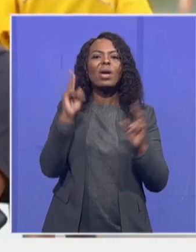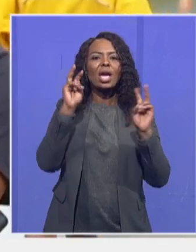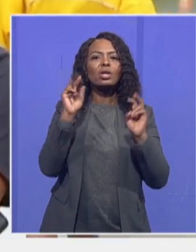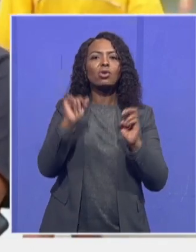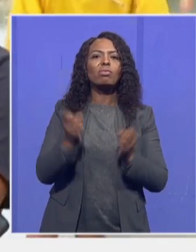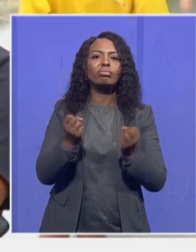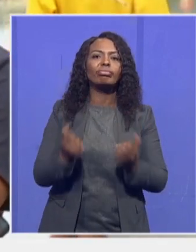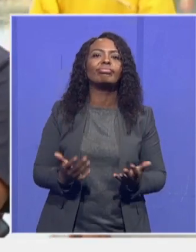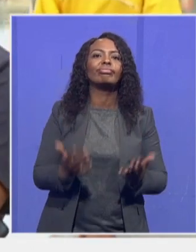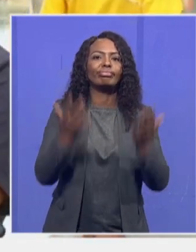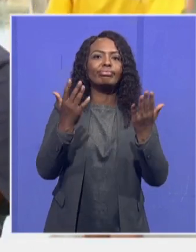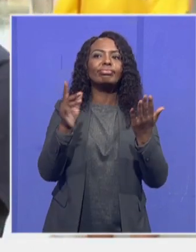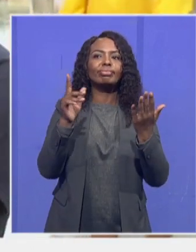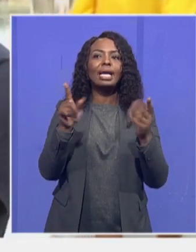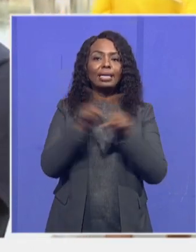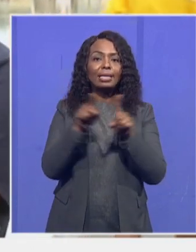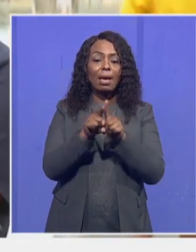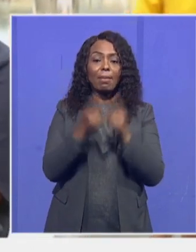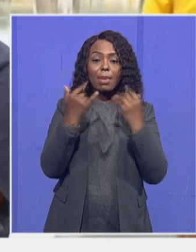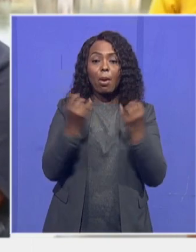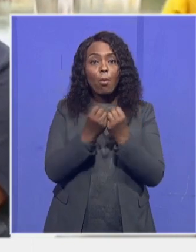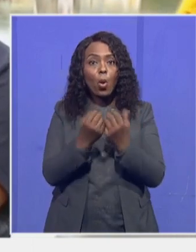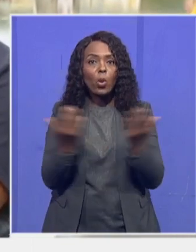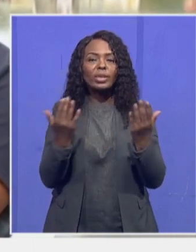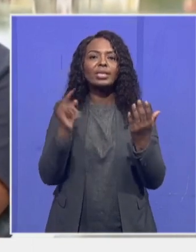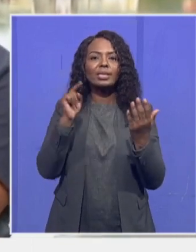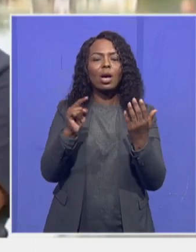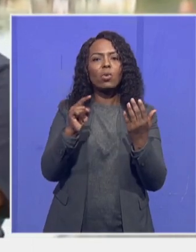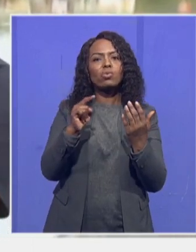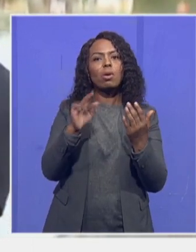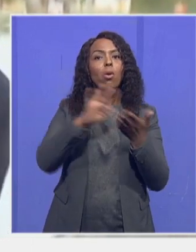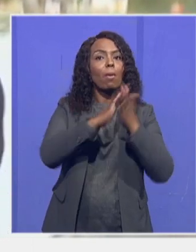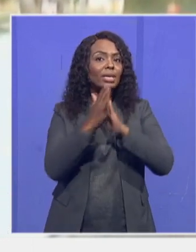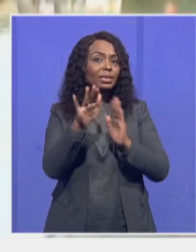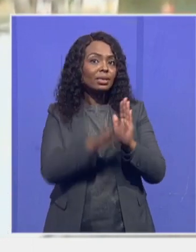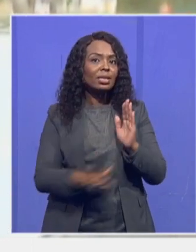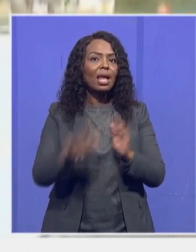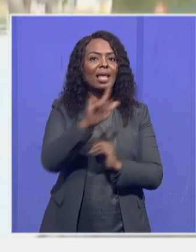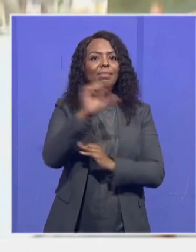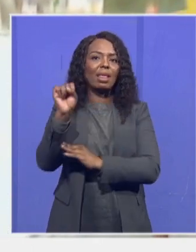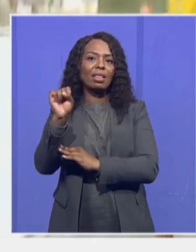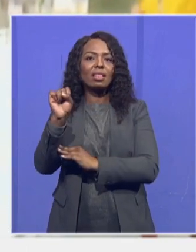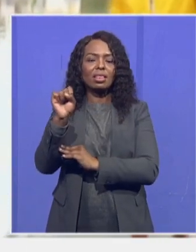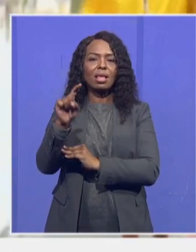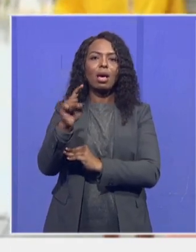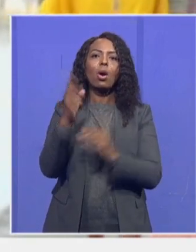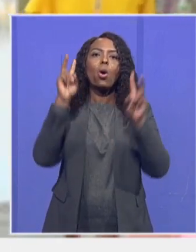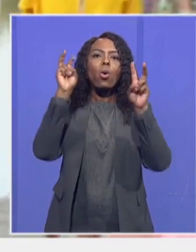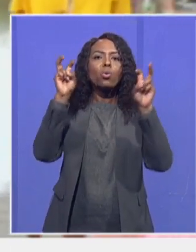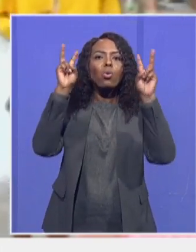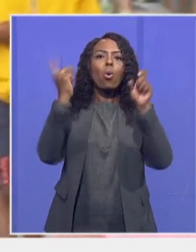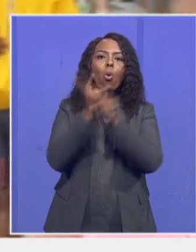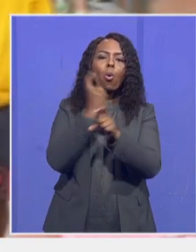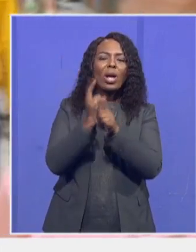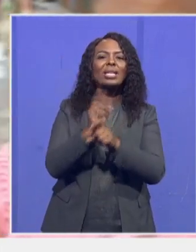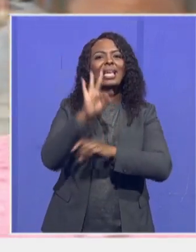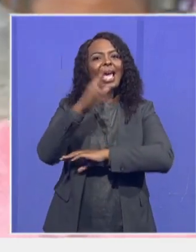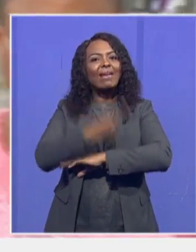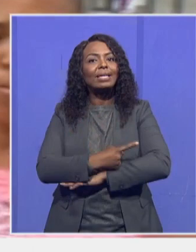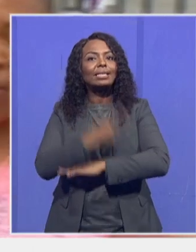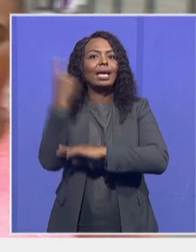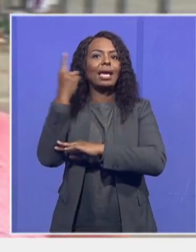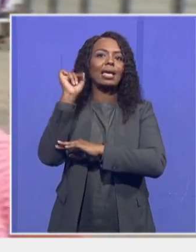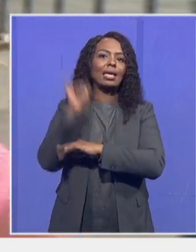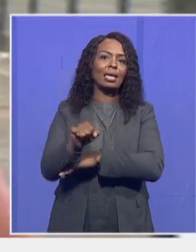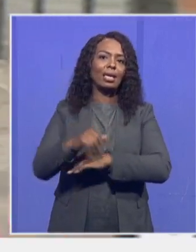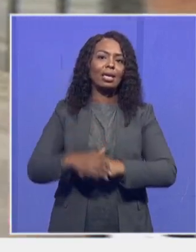delivery, Mkolisi. So really the question is, how long will these residents of Ladysmith be dealing with this issue days and days? But I have with me, I'll